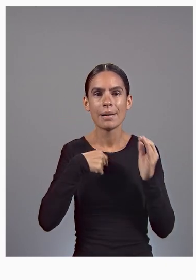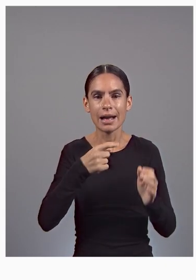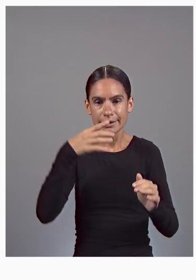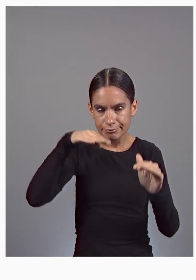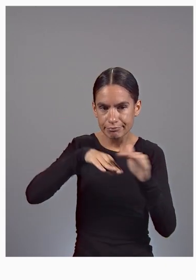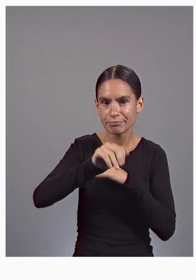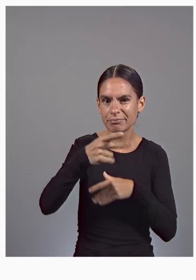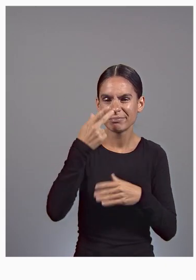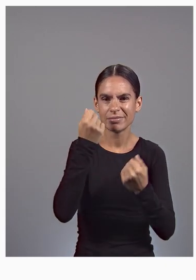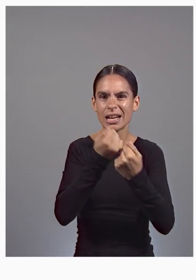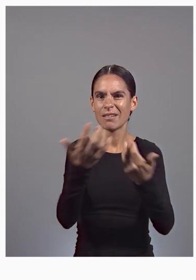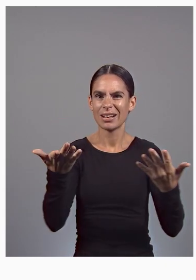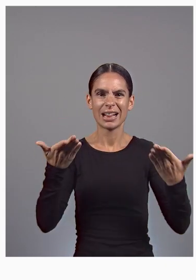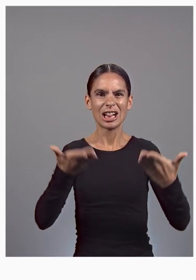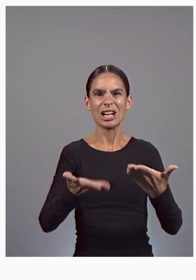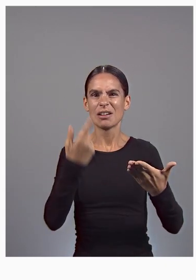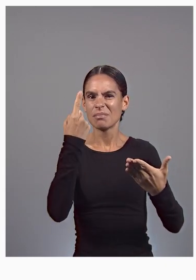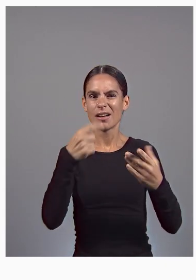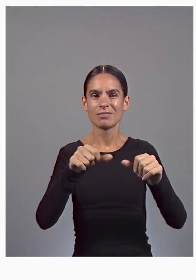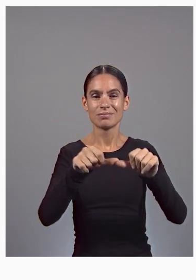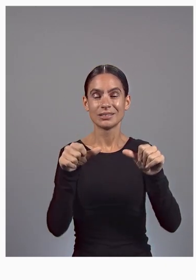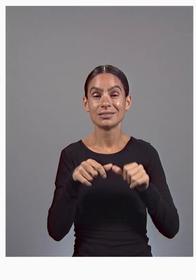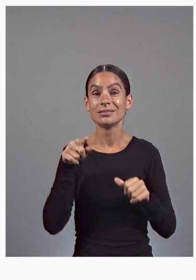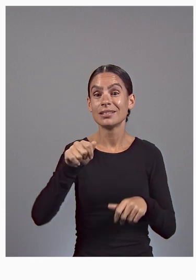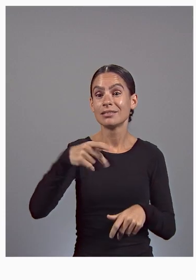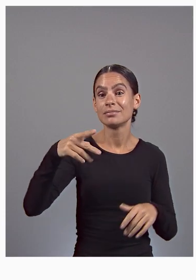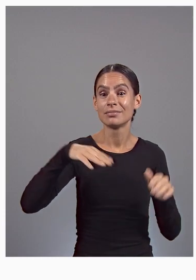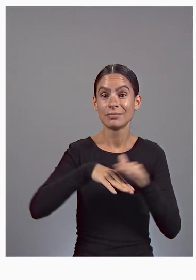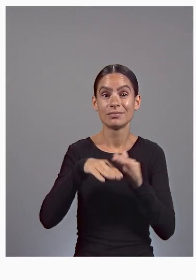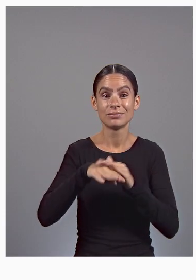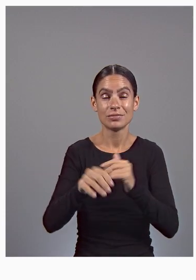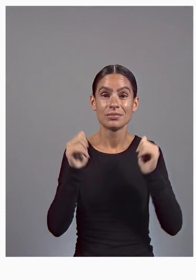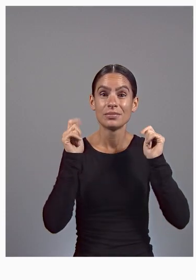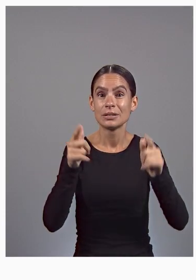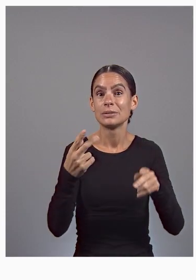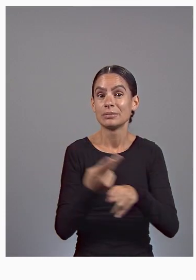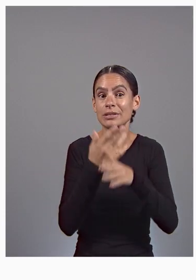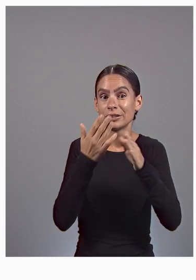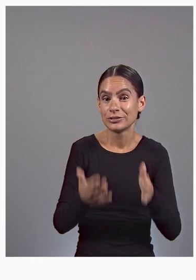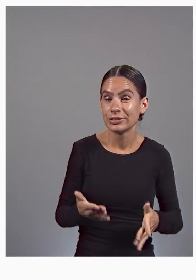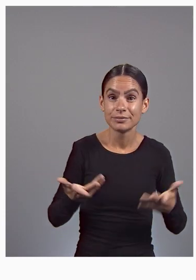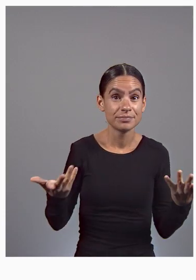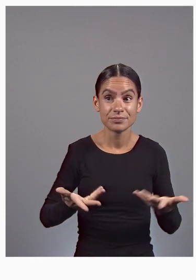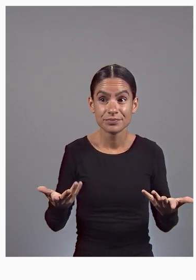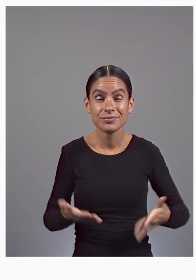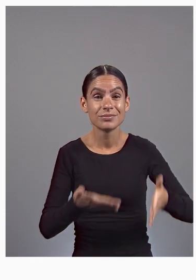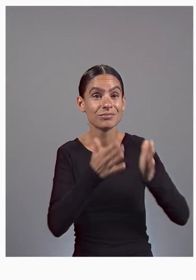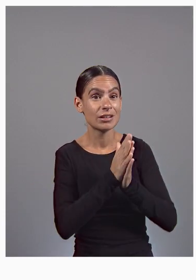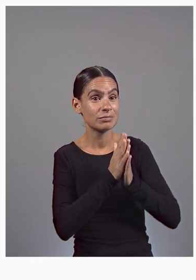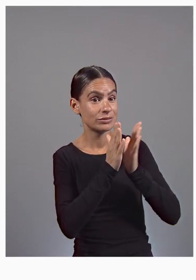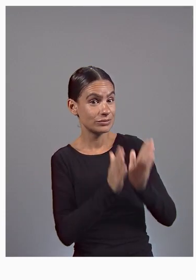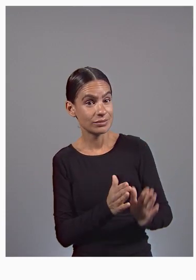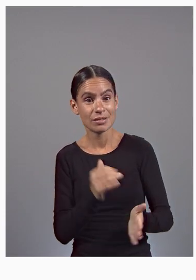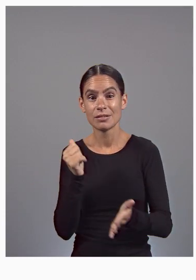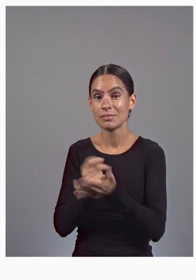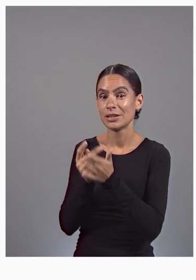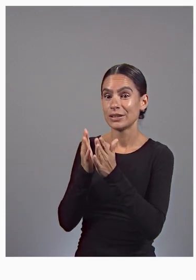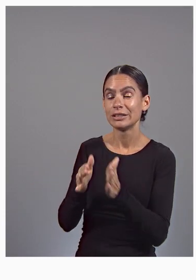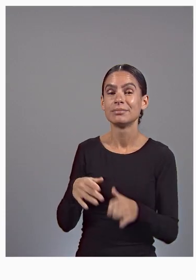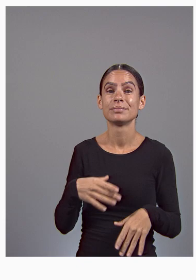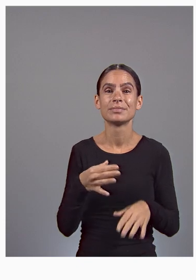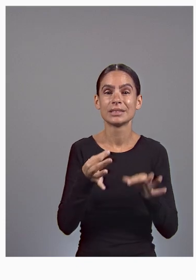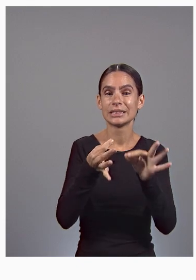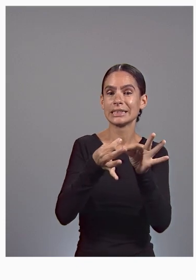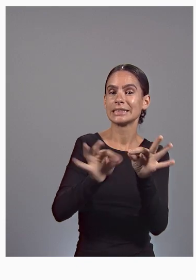in one place. This app is accessible to all the users, requesters and approvers. With simple